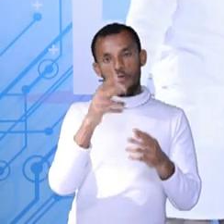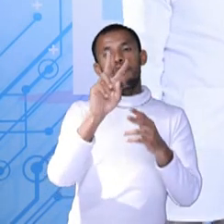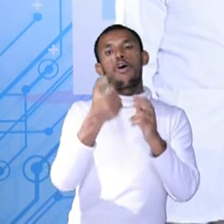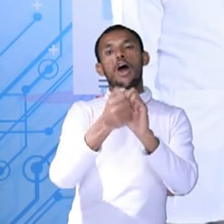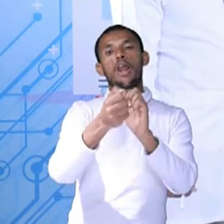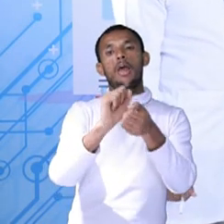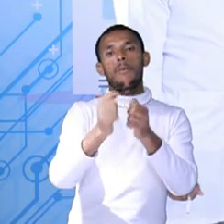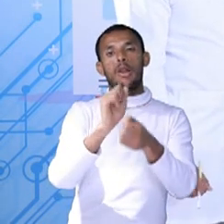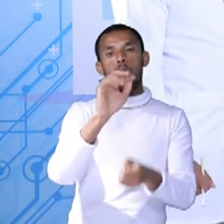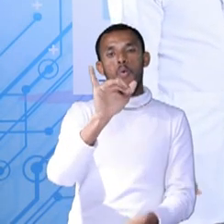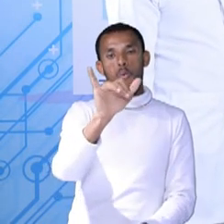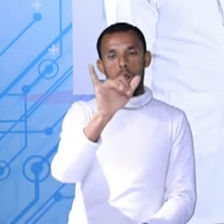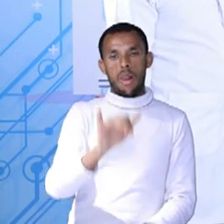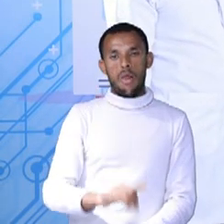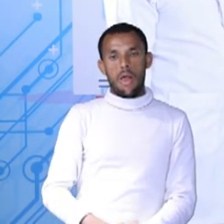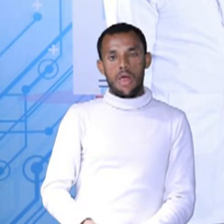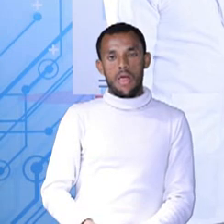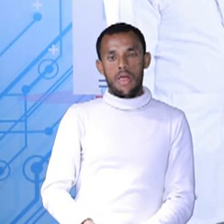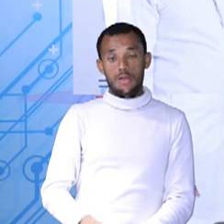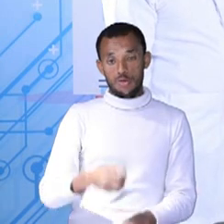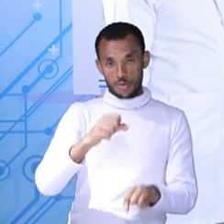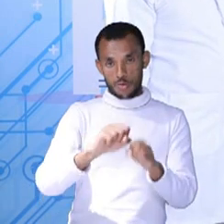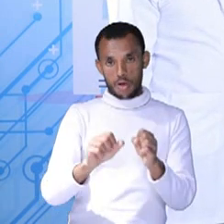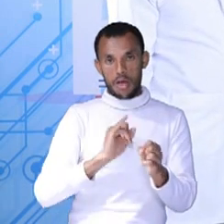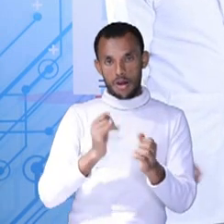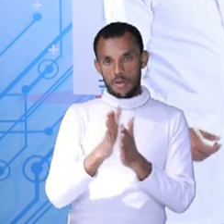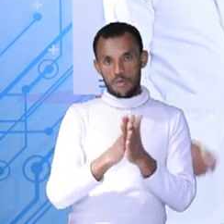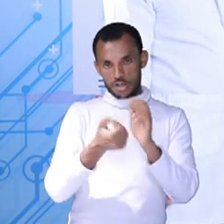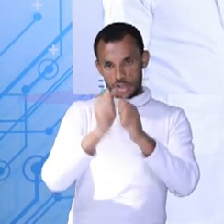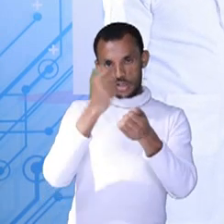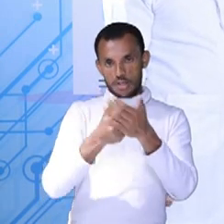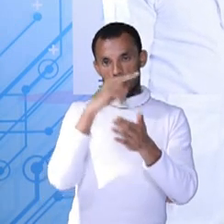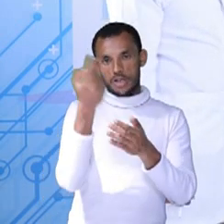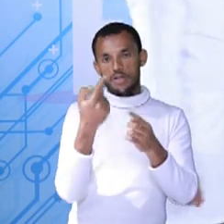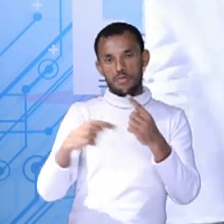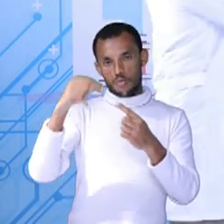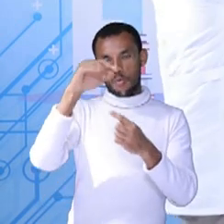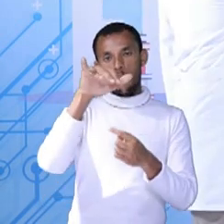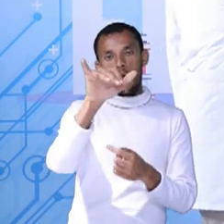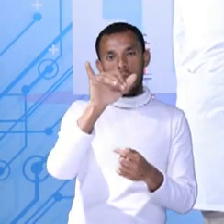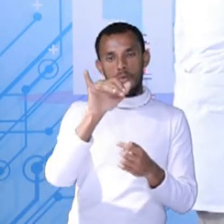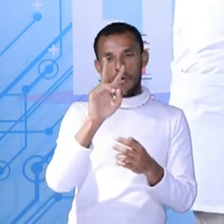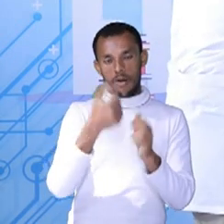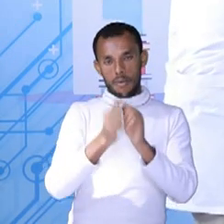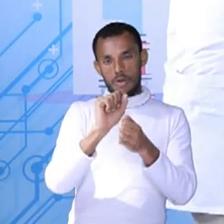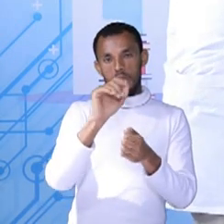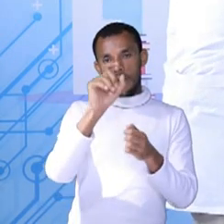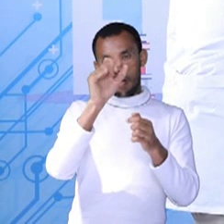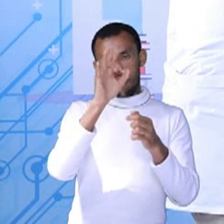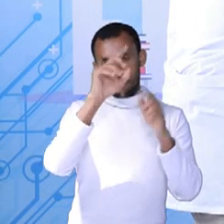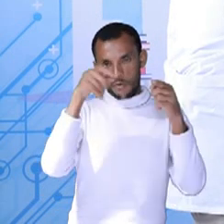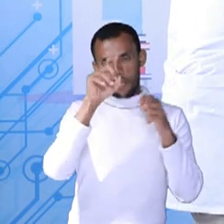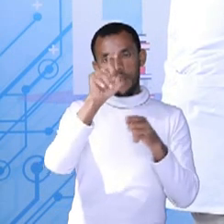variable y. It must be written in terms of variable y. So I need to change this function in terms of y. Therefore, you know f of x